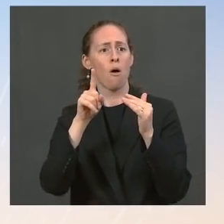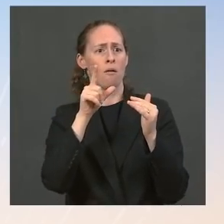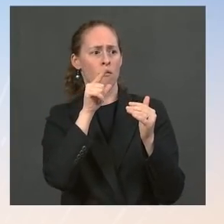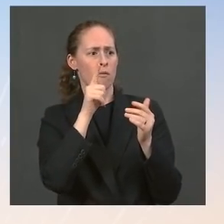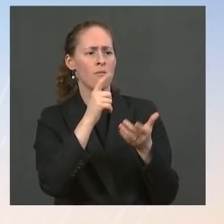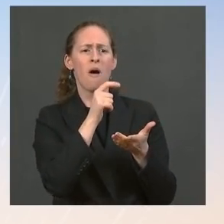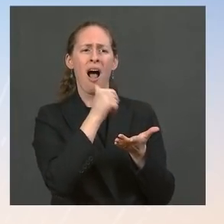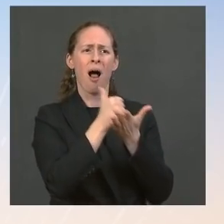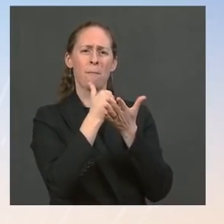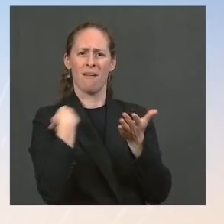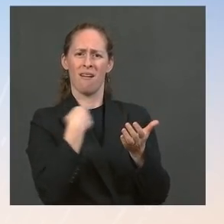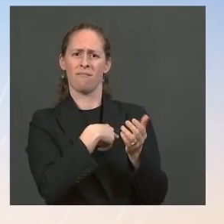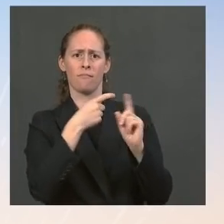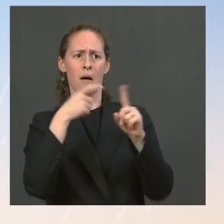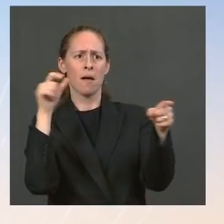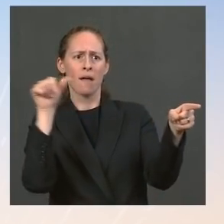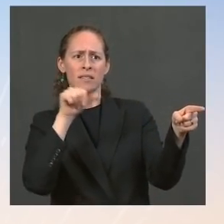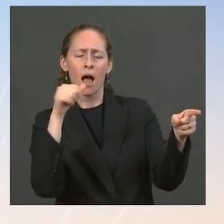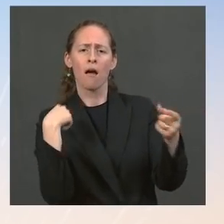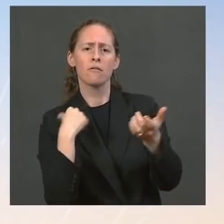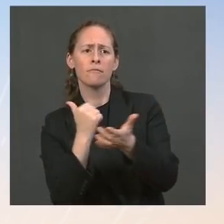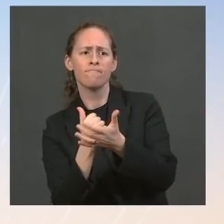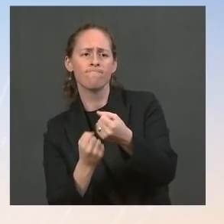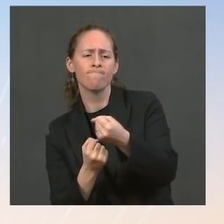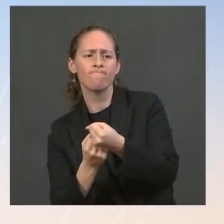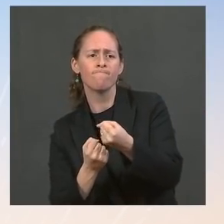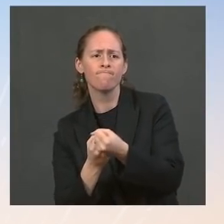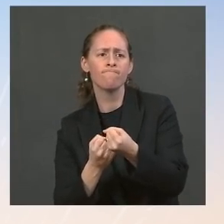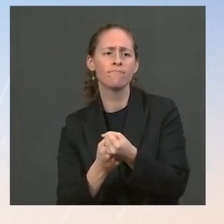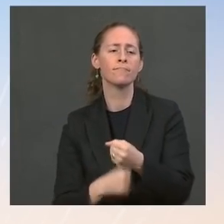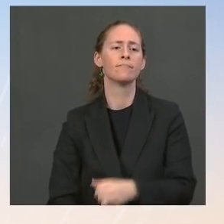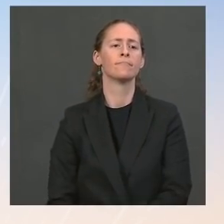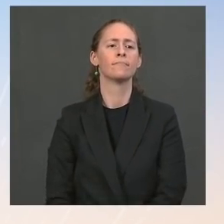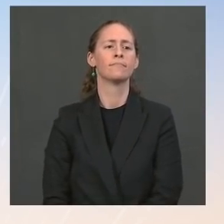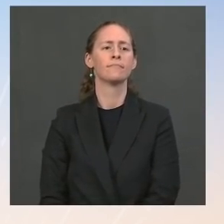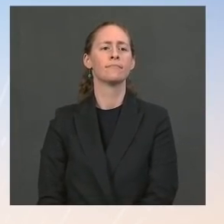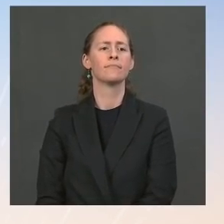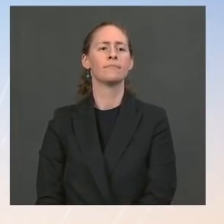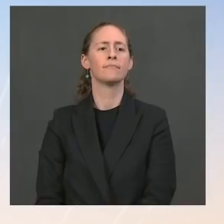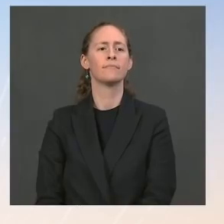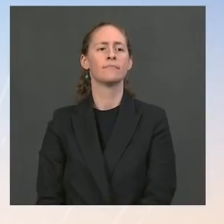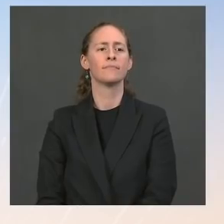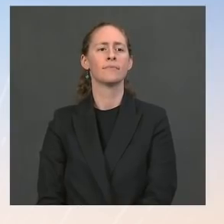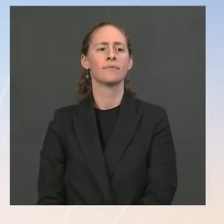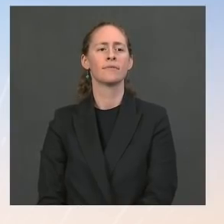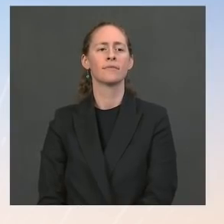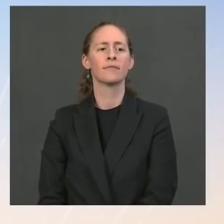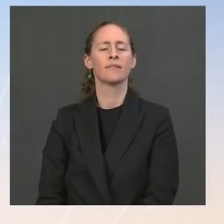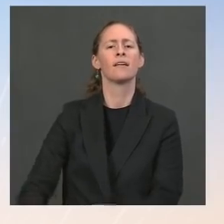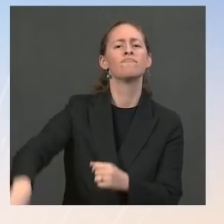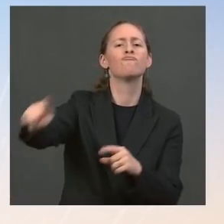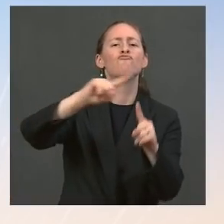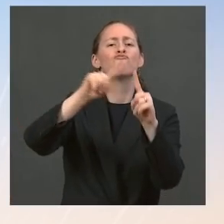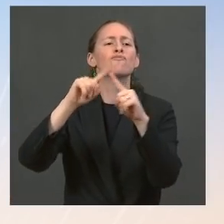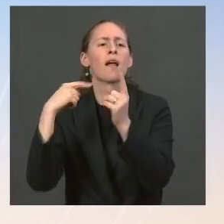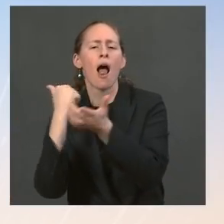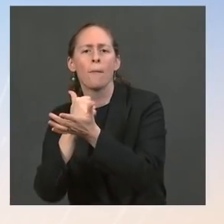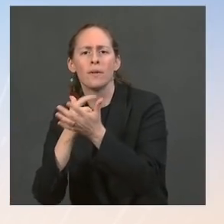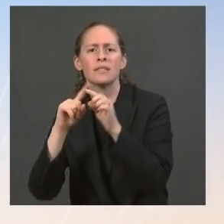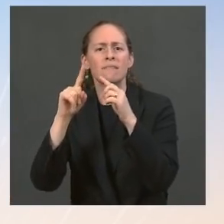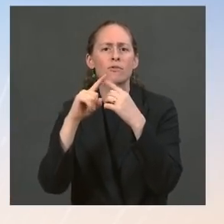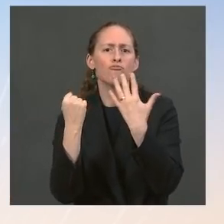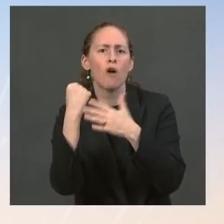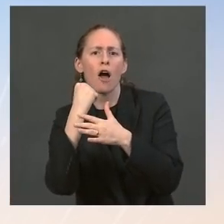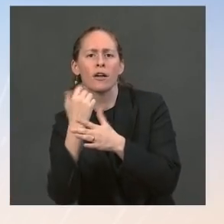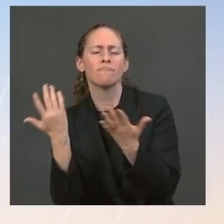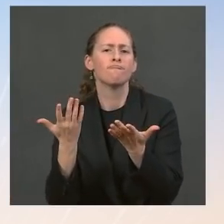get relief to the Gulf Coast, additional relief to the Gulf Coast. All important priorities. And we would also tell them that the president